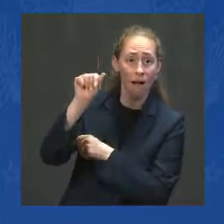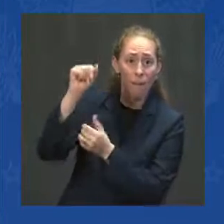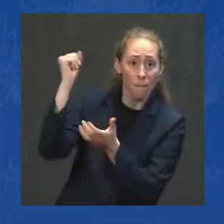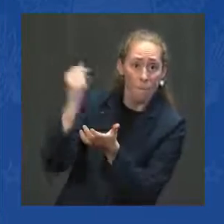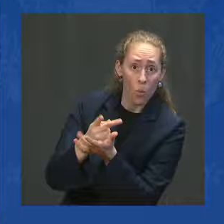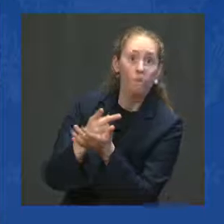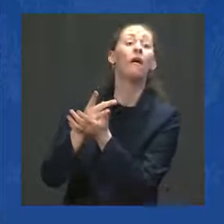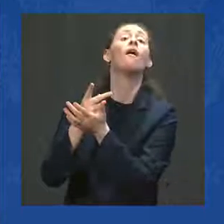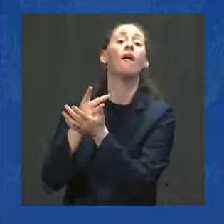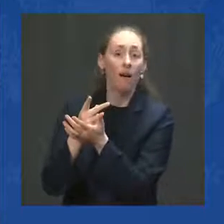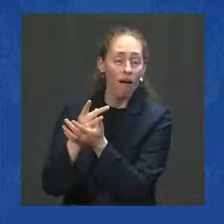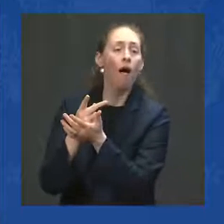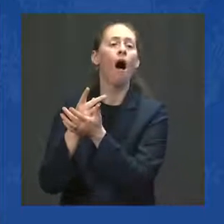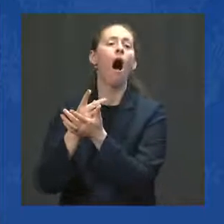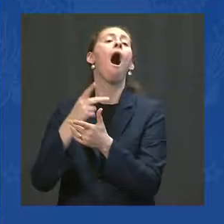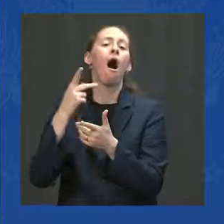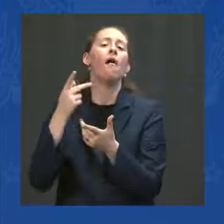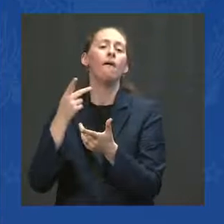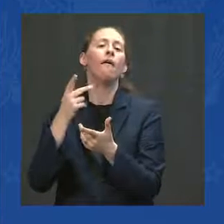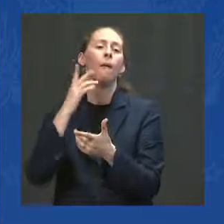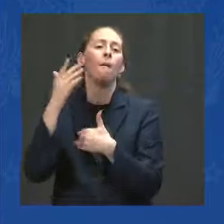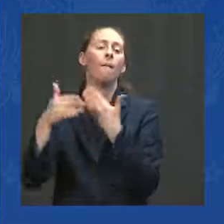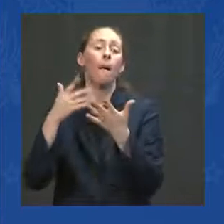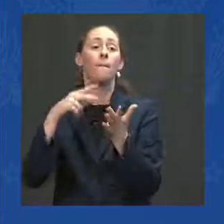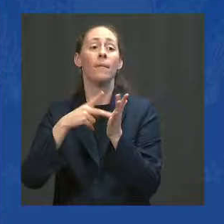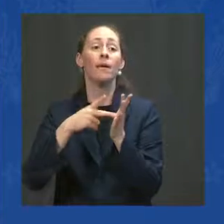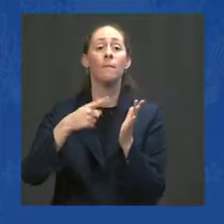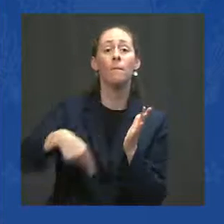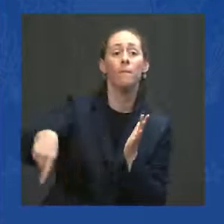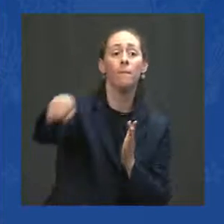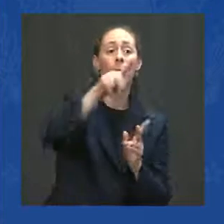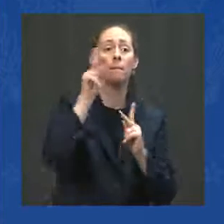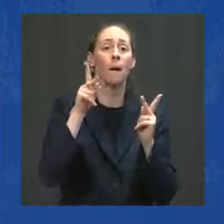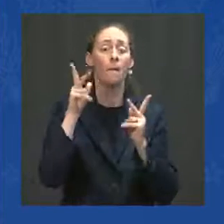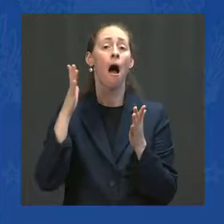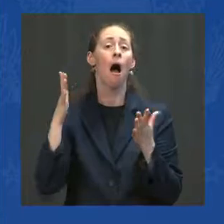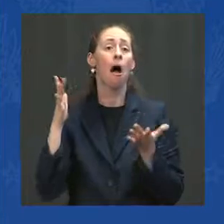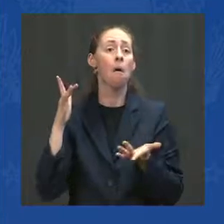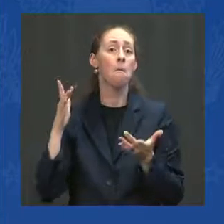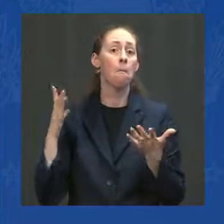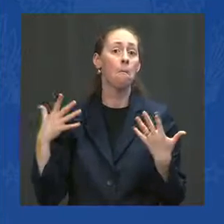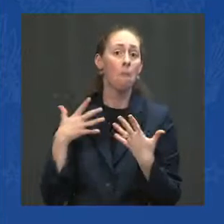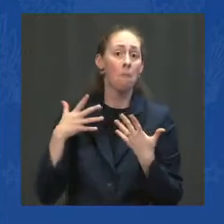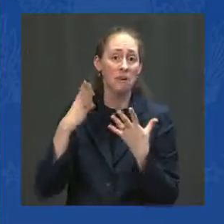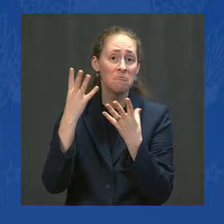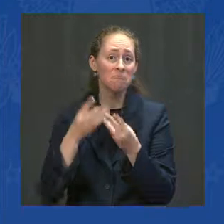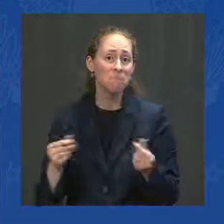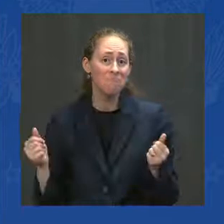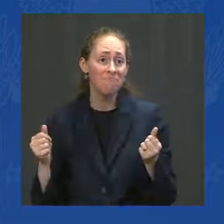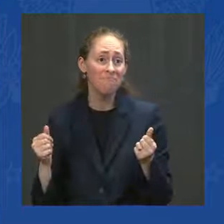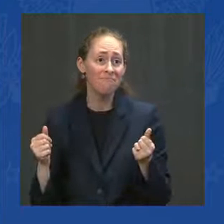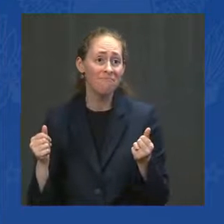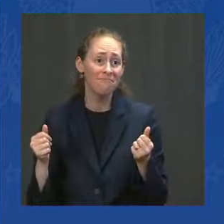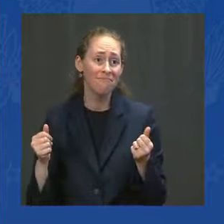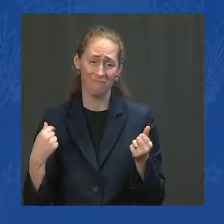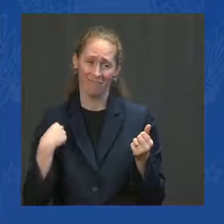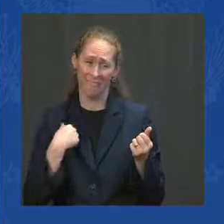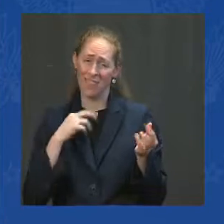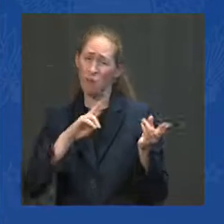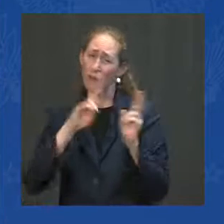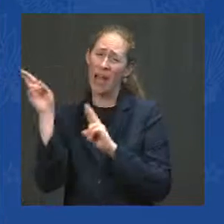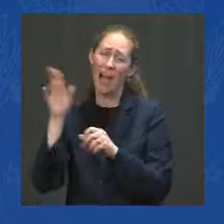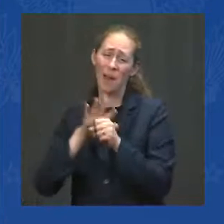of these vaccines, because we have enough for everyone. And I'm hoping that as